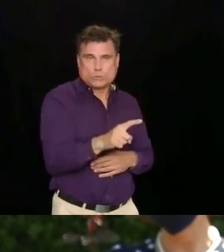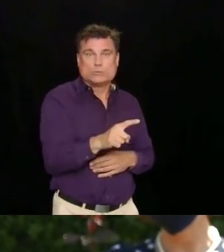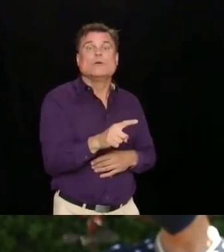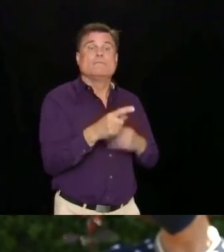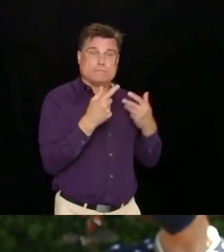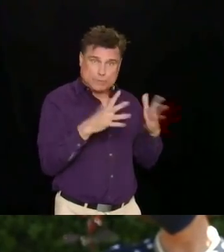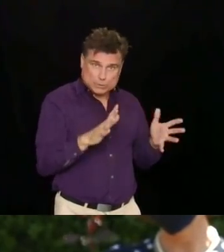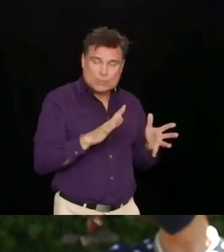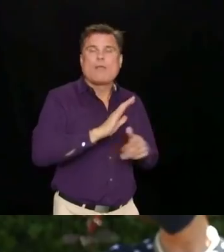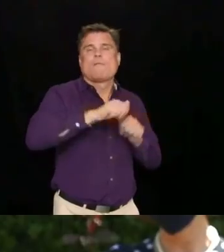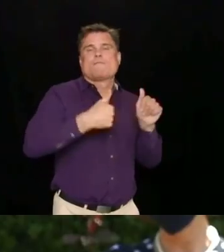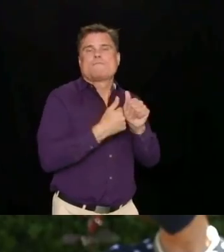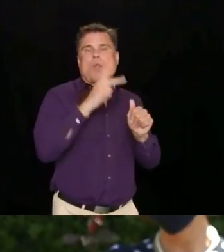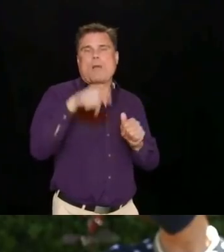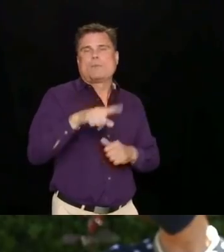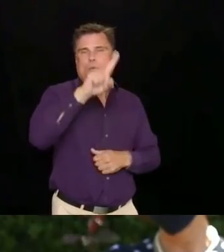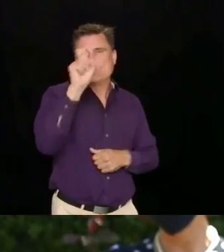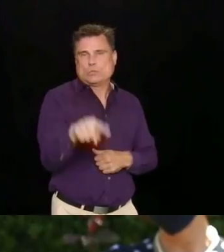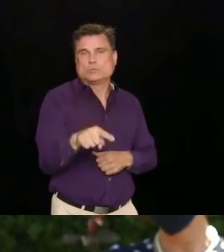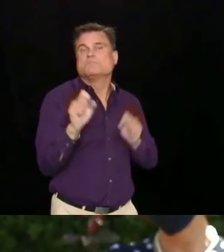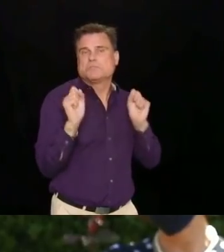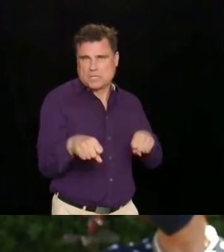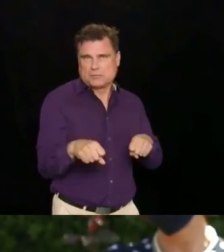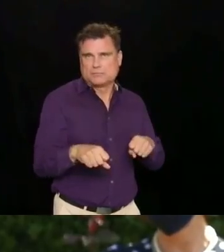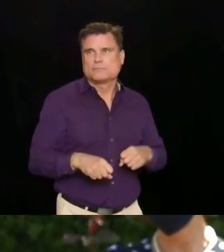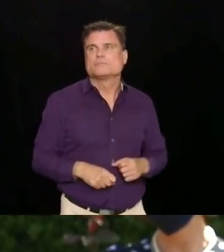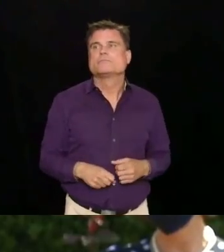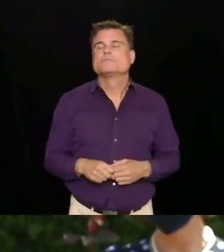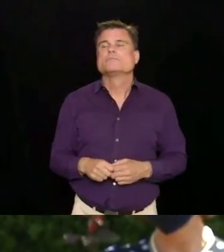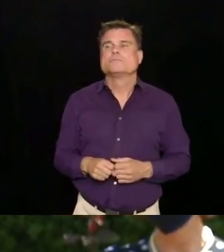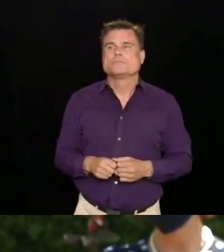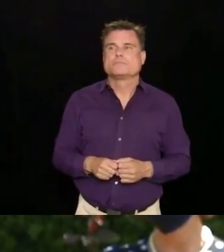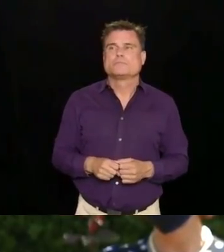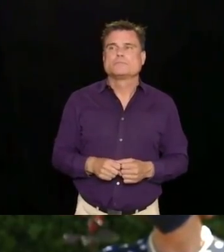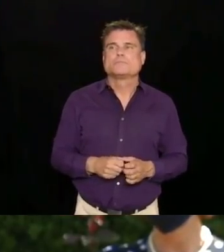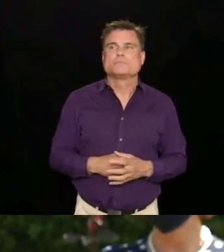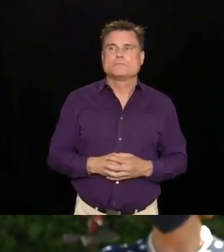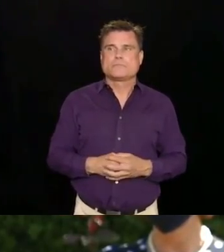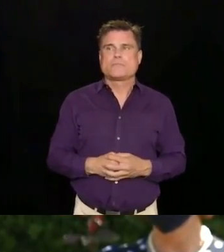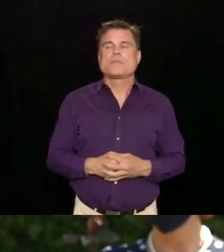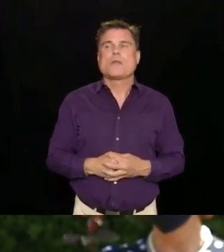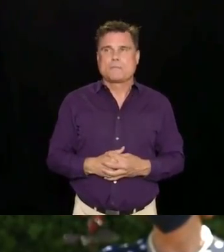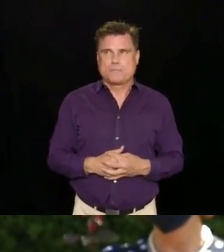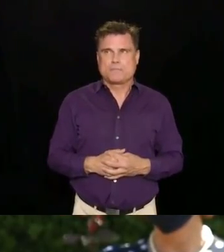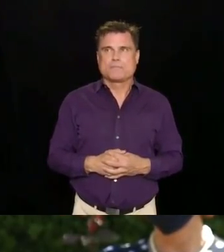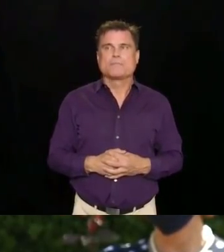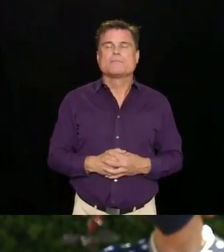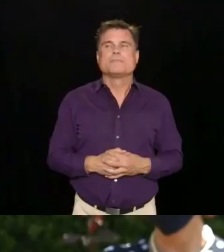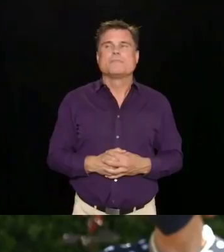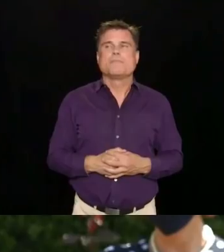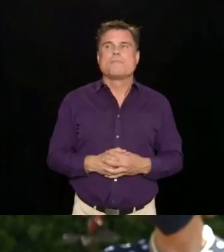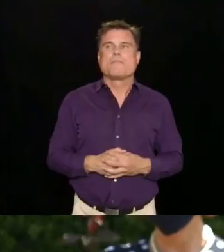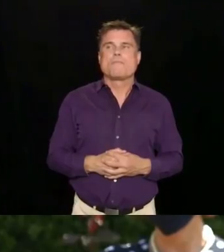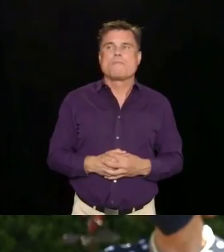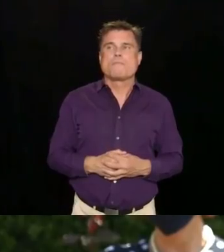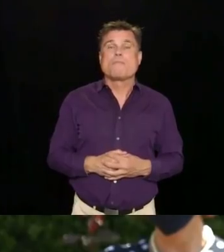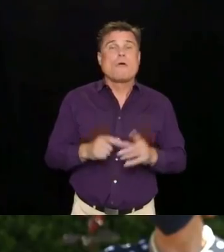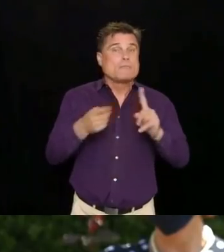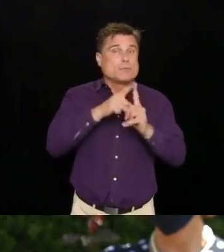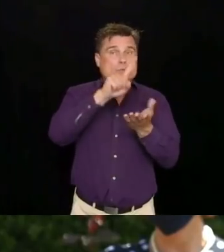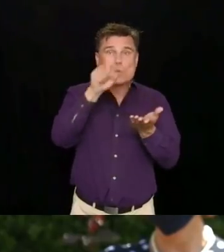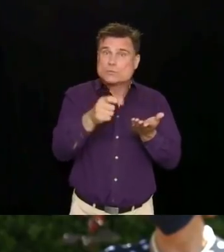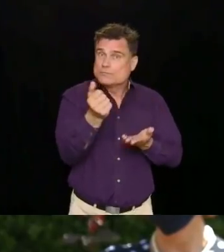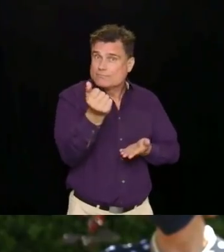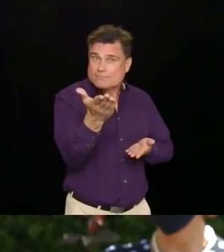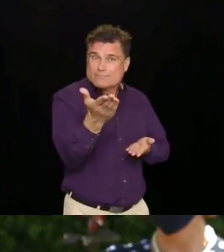one question and one follow-up only. I would also ask that you please take your phones off mute. You will not be audible until I call your name. First question this morning